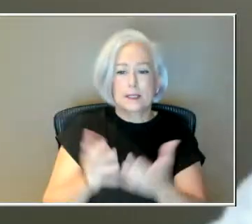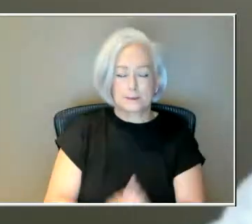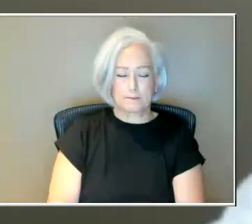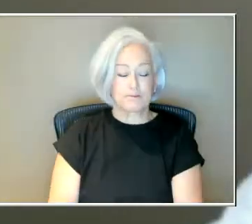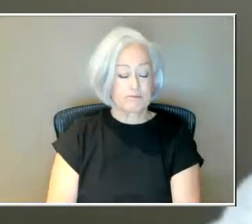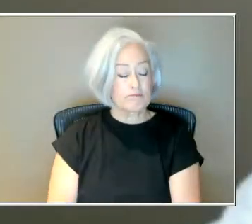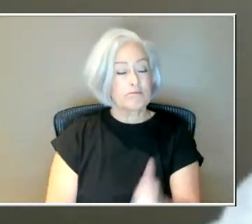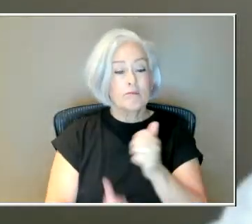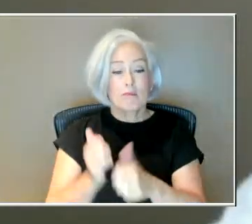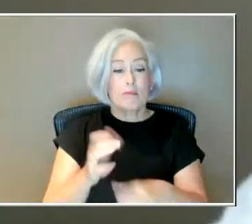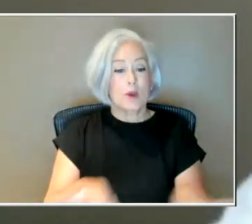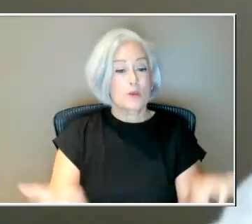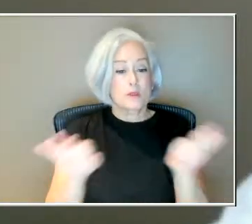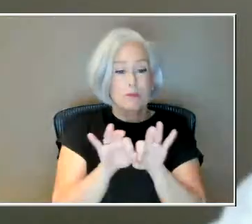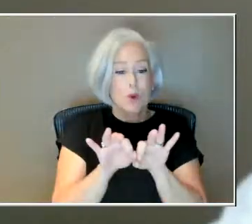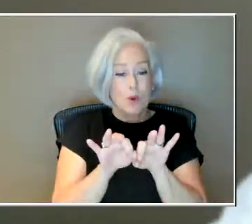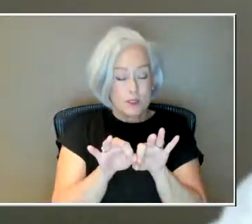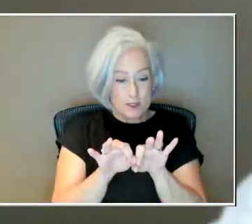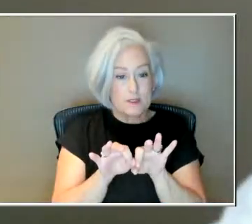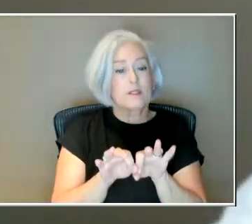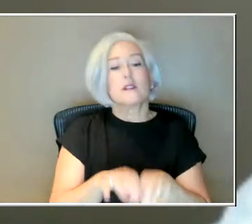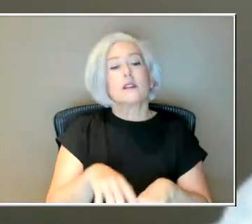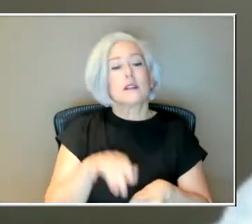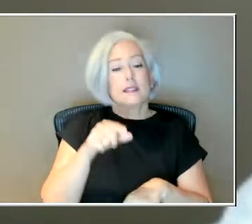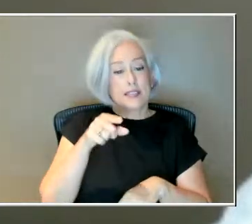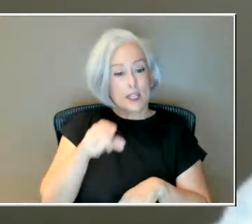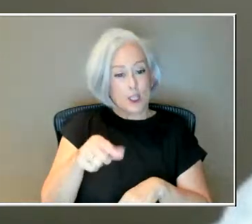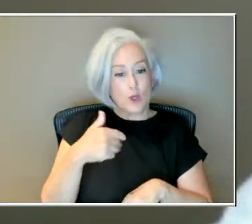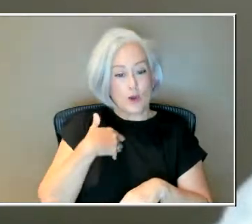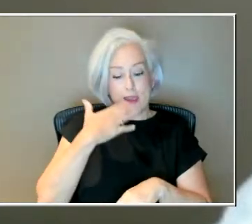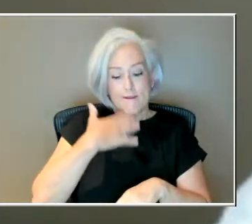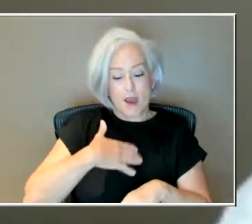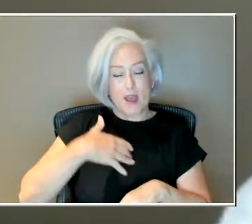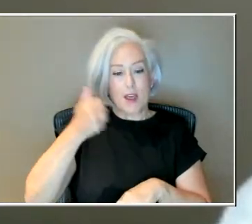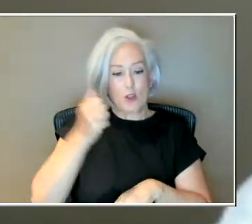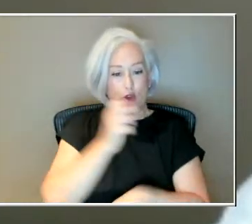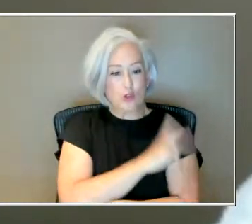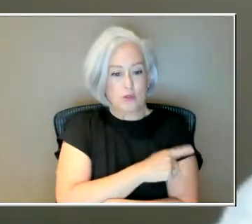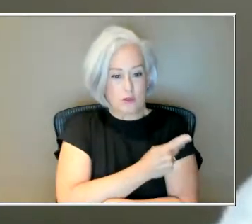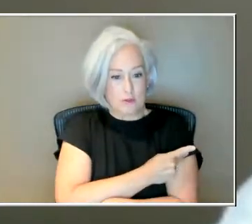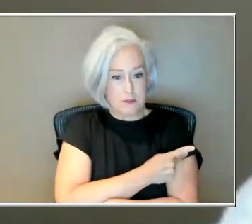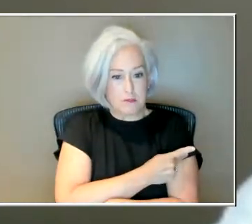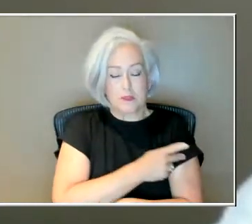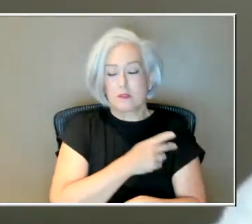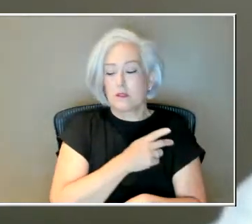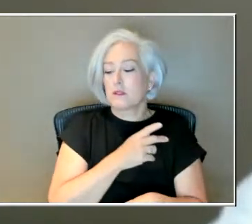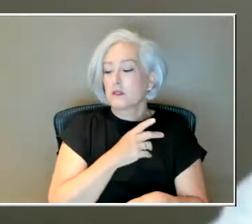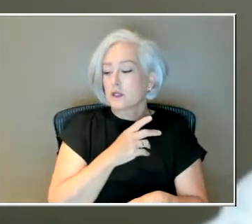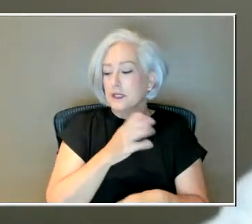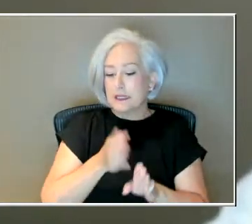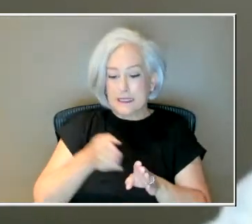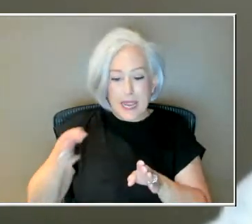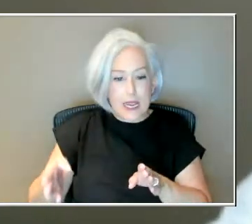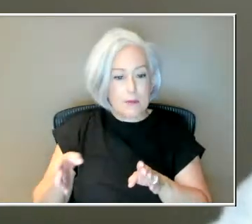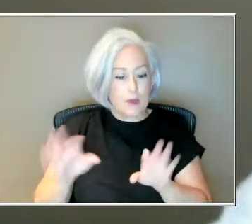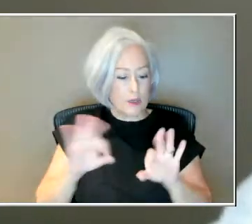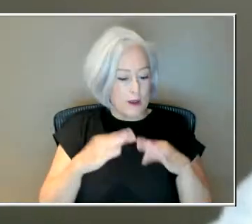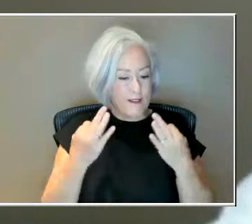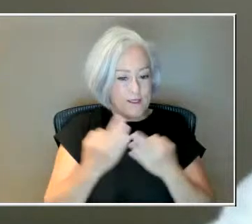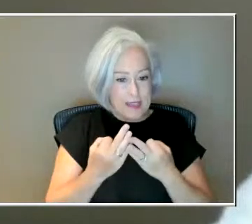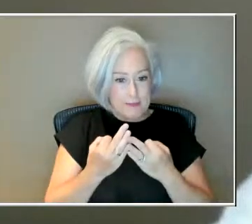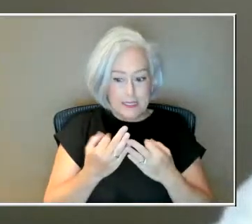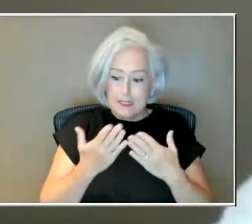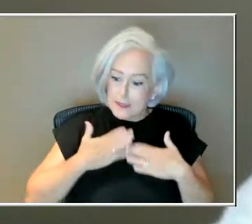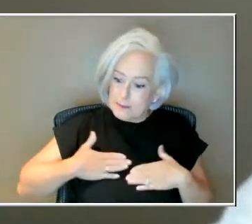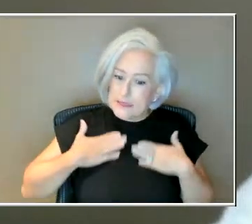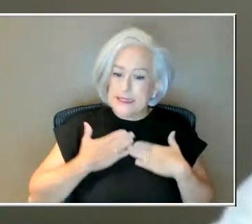biggest takeaway will be that if you have elderly patients, neighbors, family members, please do go and check on them.